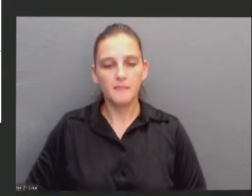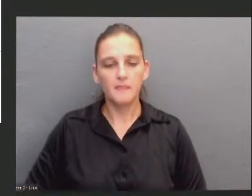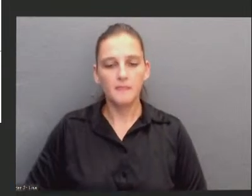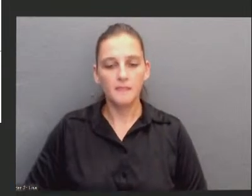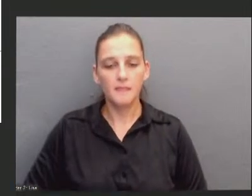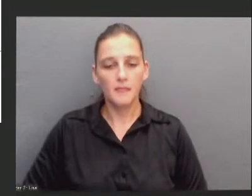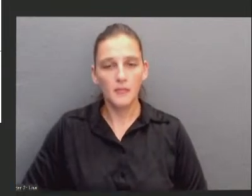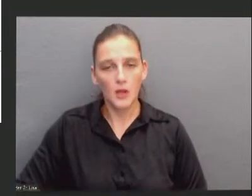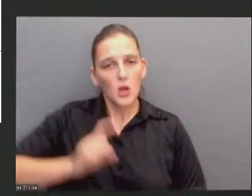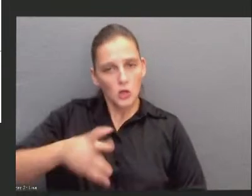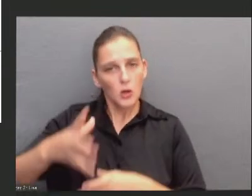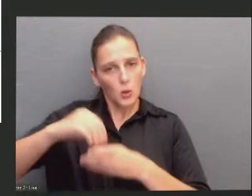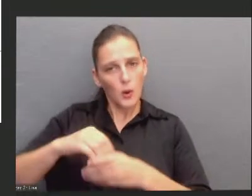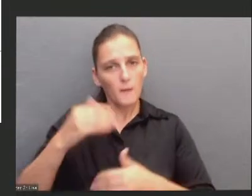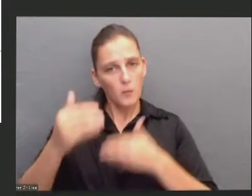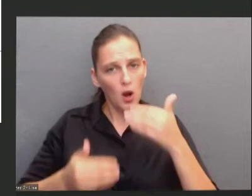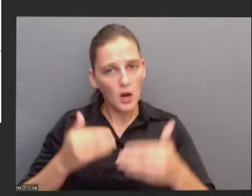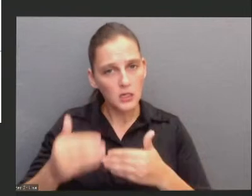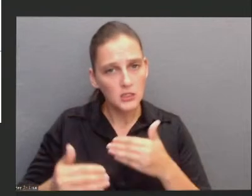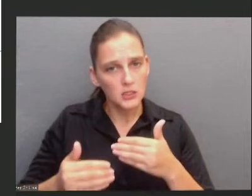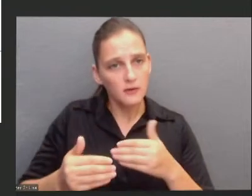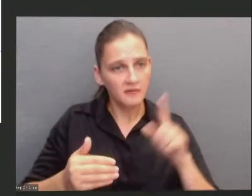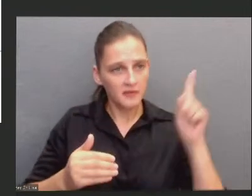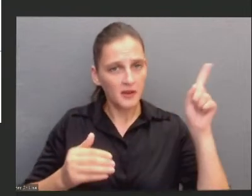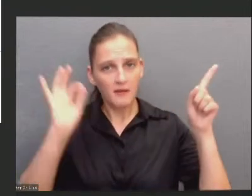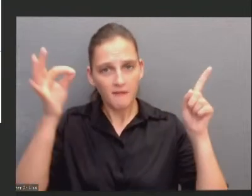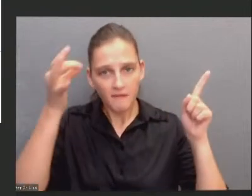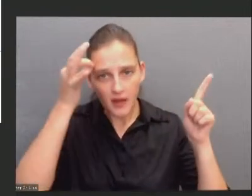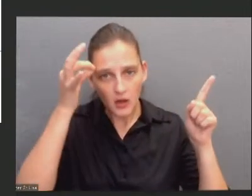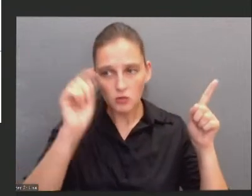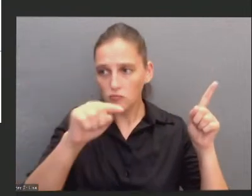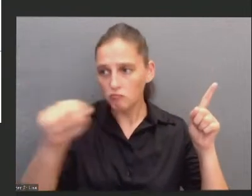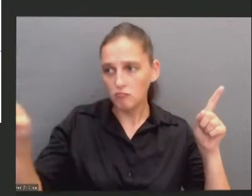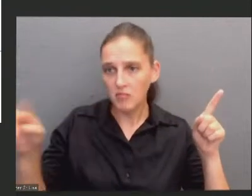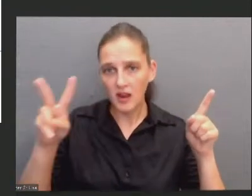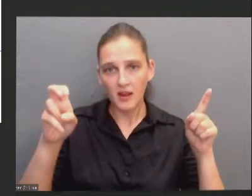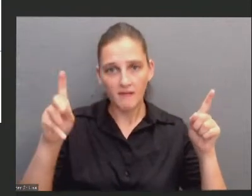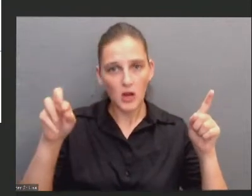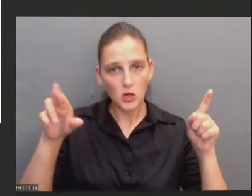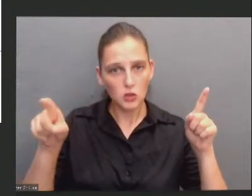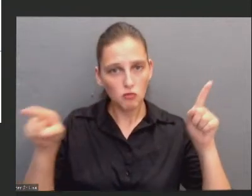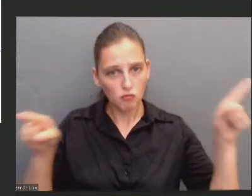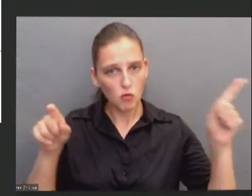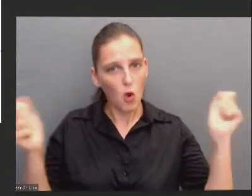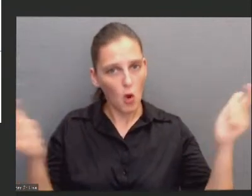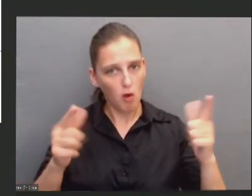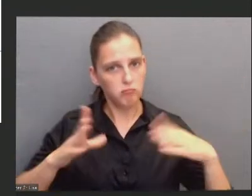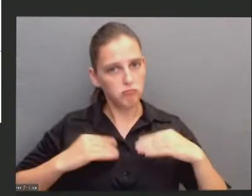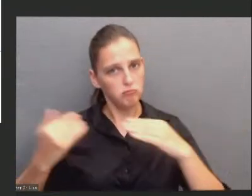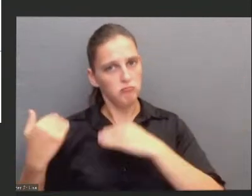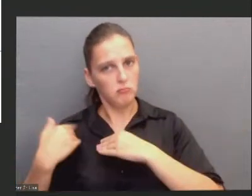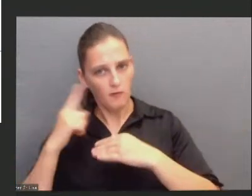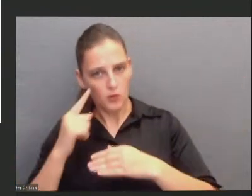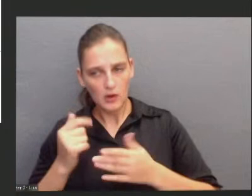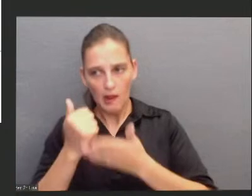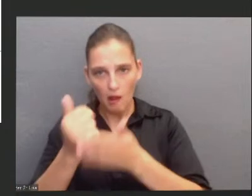used to hold governments and grantees and vendors accountable to health equity outcomes.